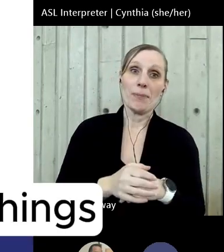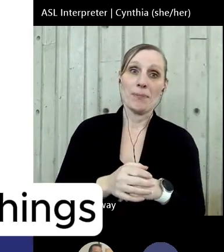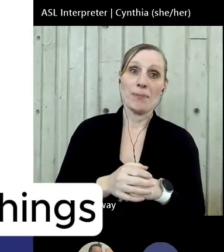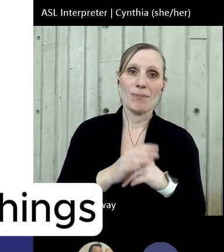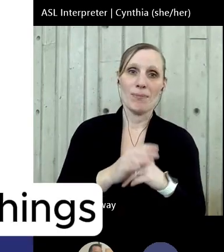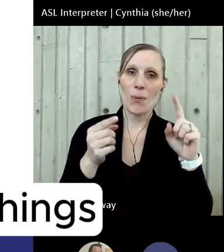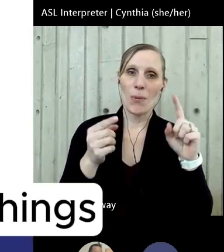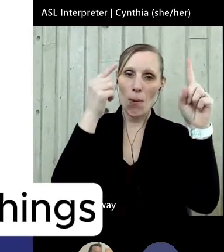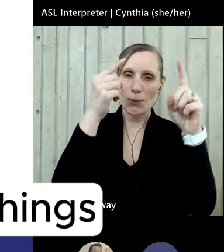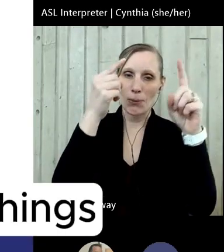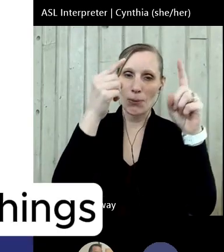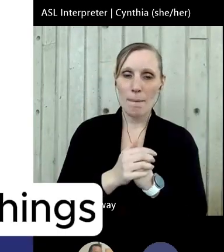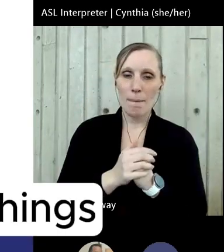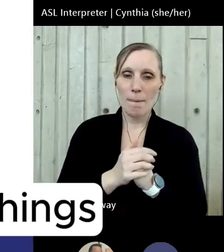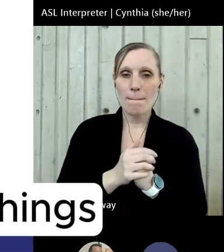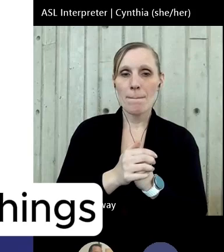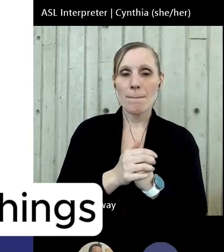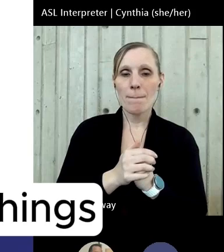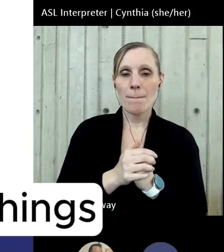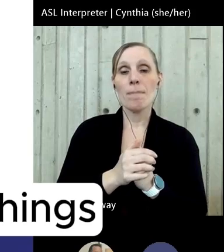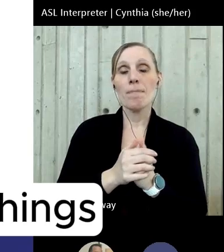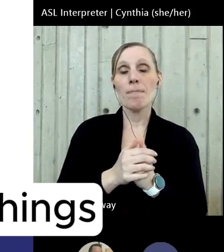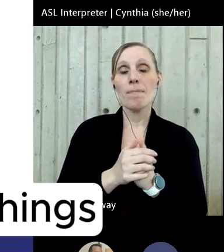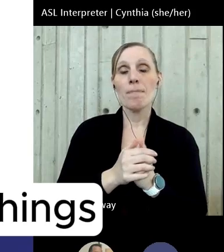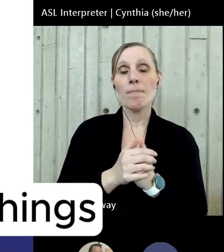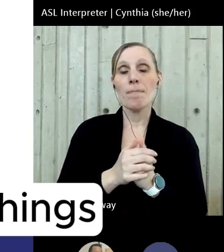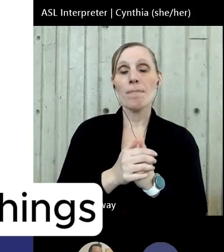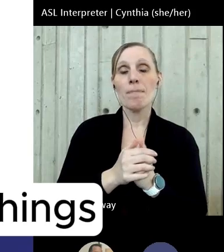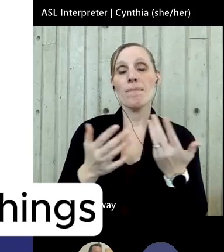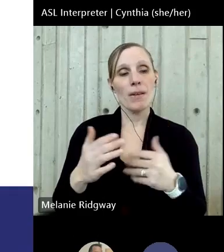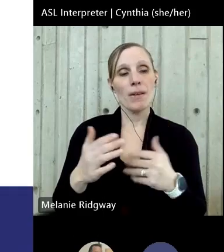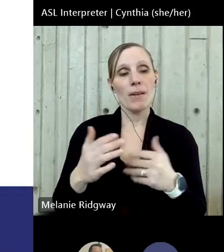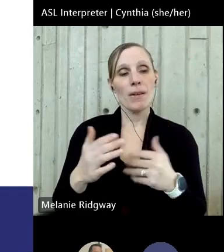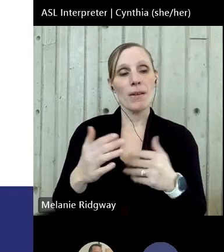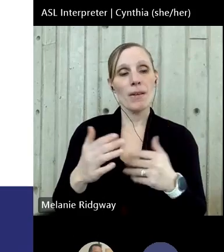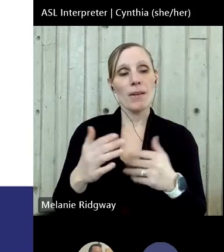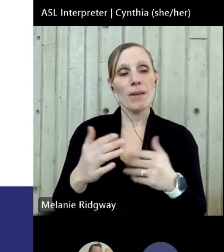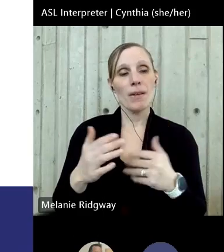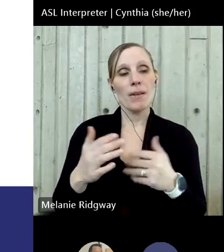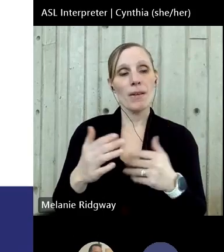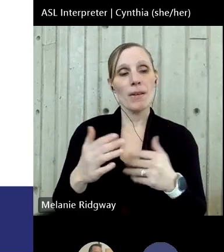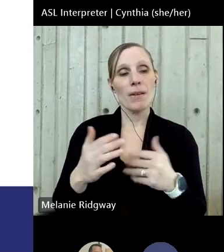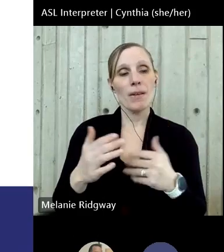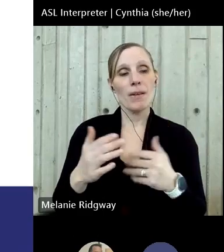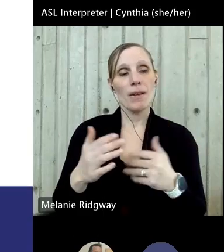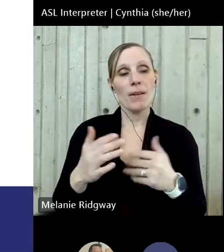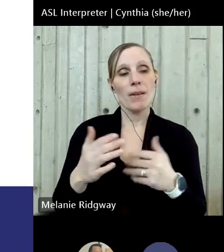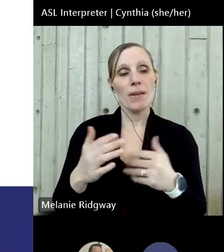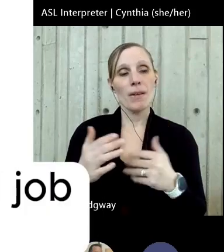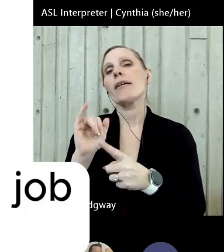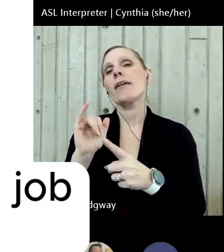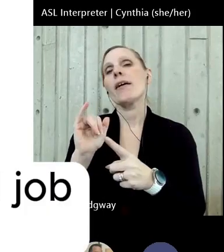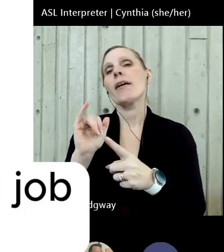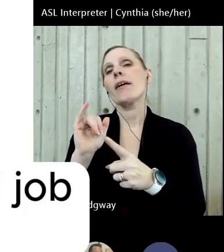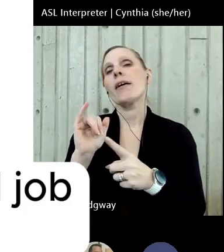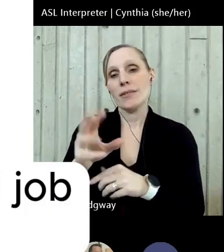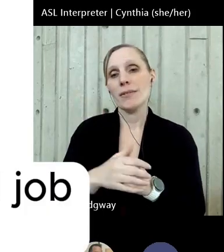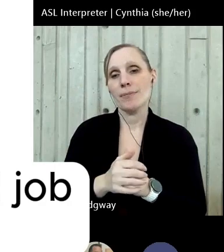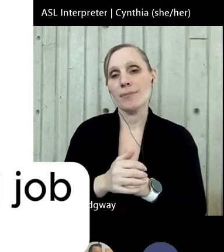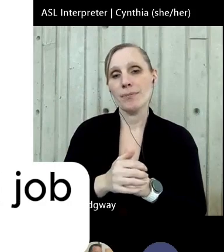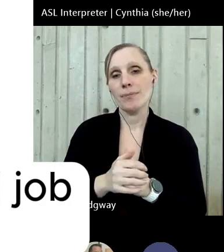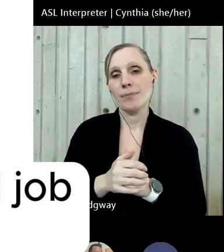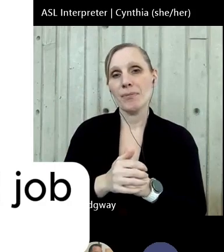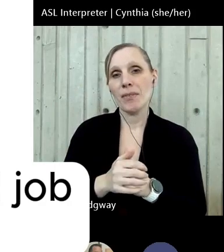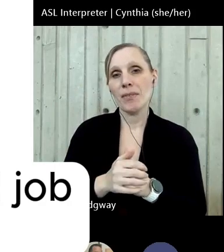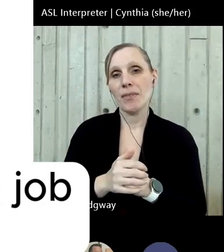So My Job Match, the digital tool side of things. Our matching tool is